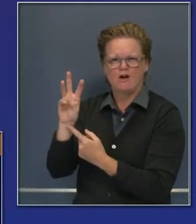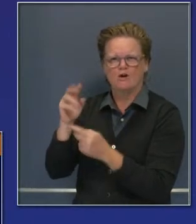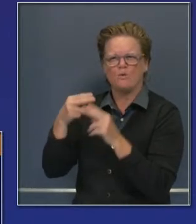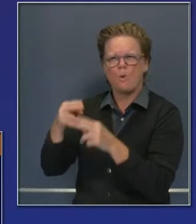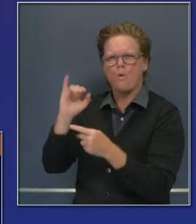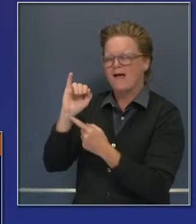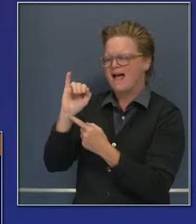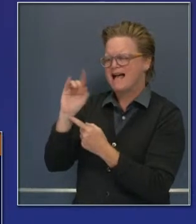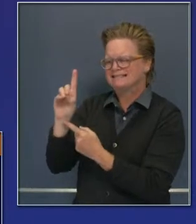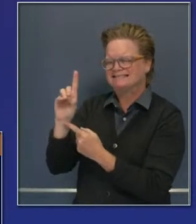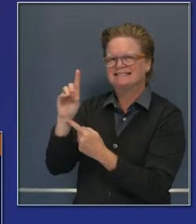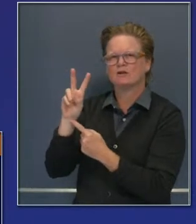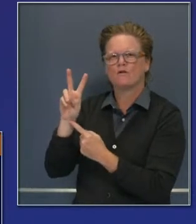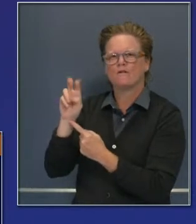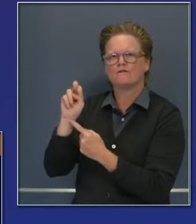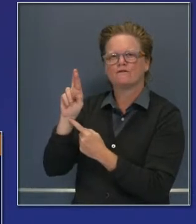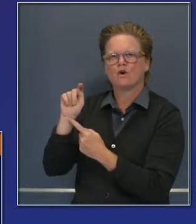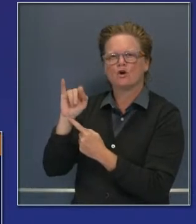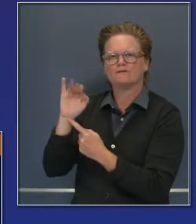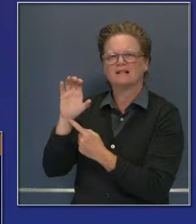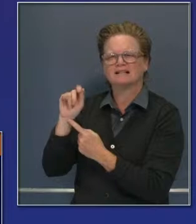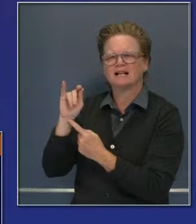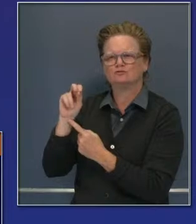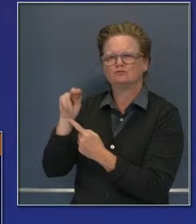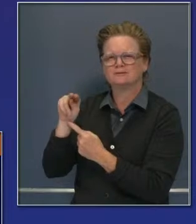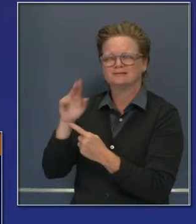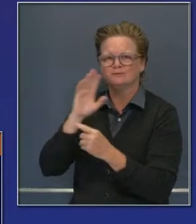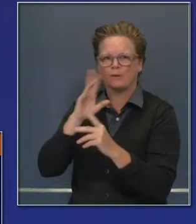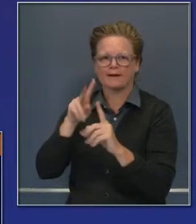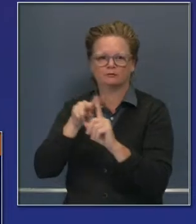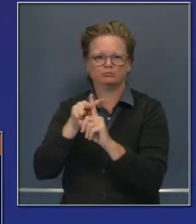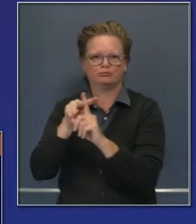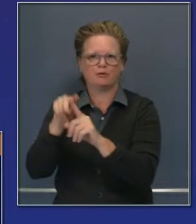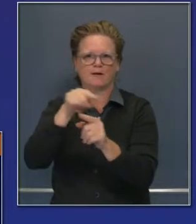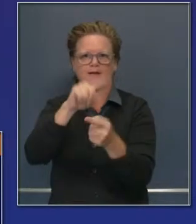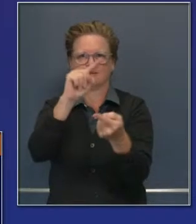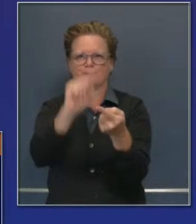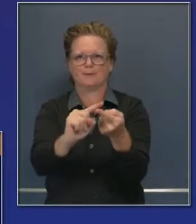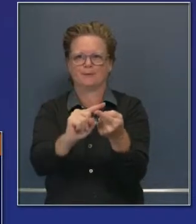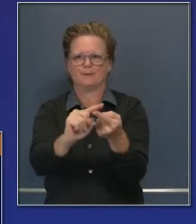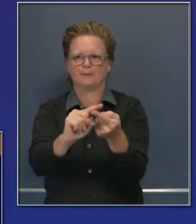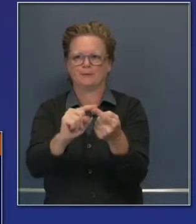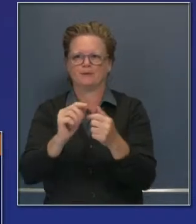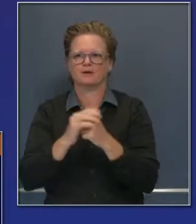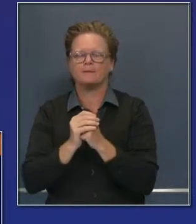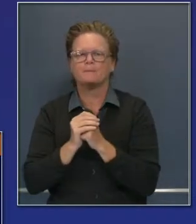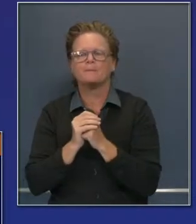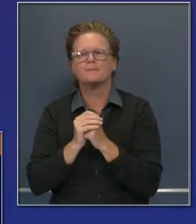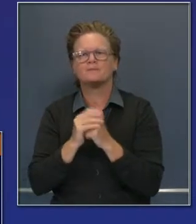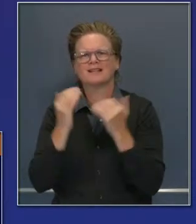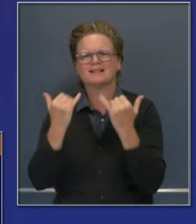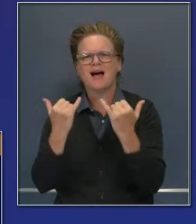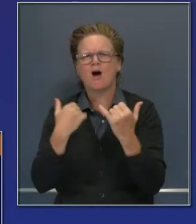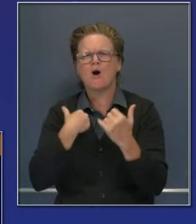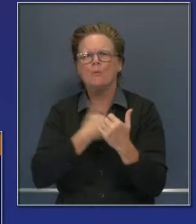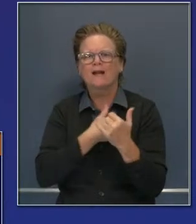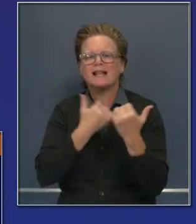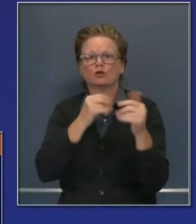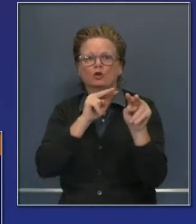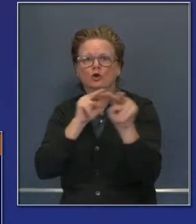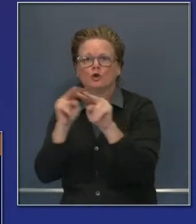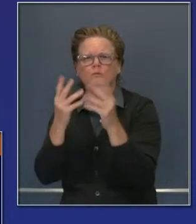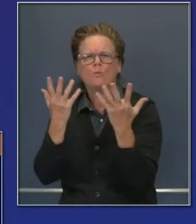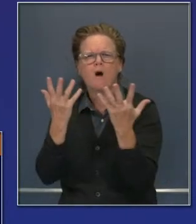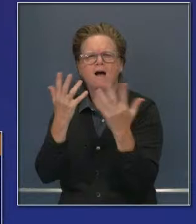vendors looking at what was available out there, and went down to about 12 where we really tested and kicked the proverbial tires, and we've come